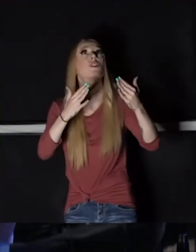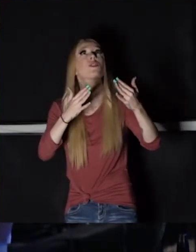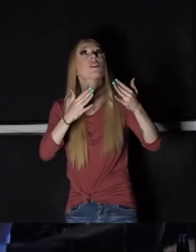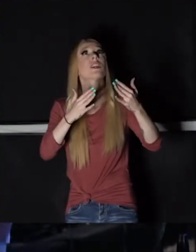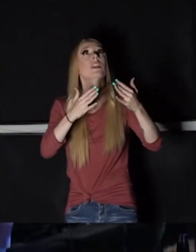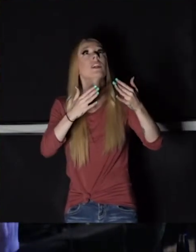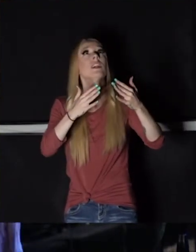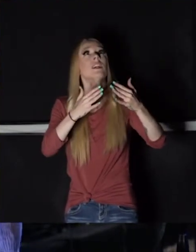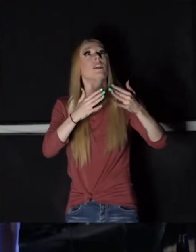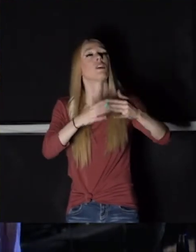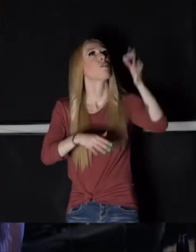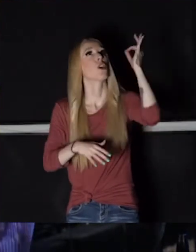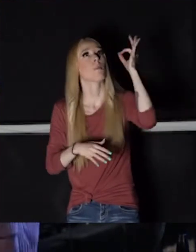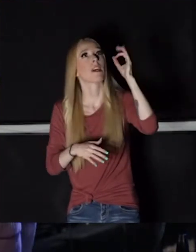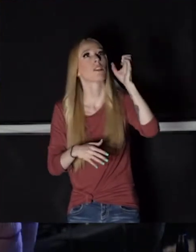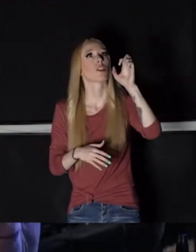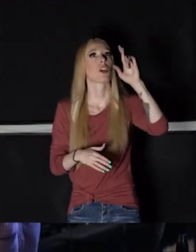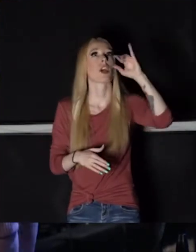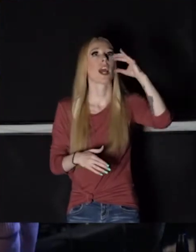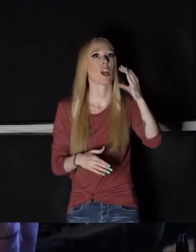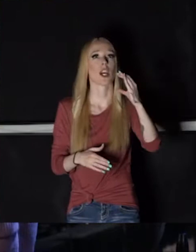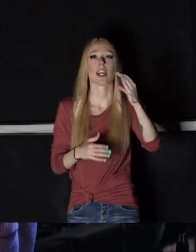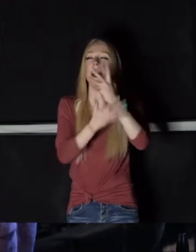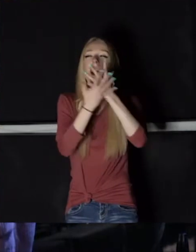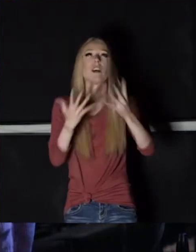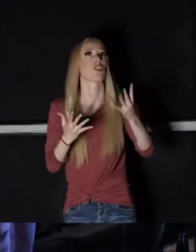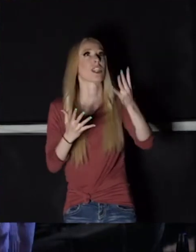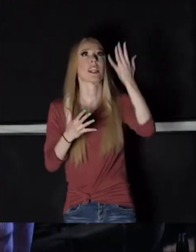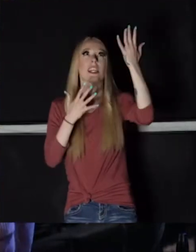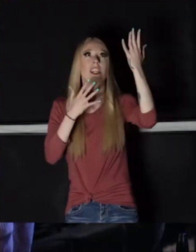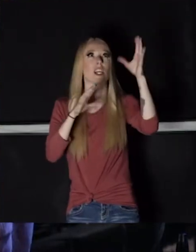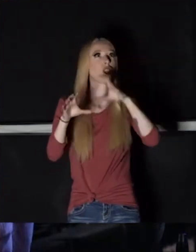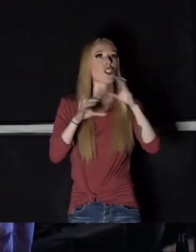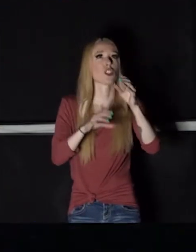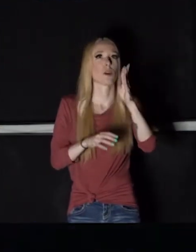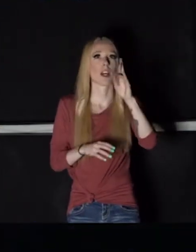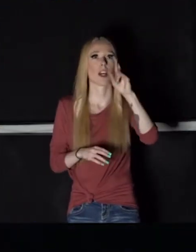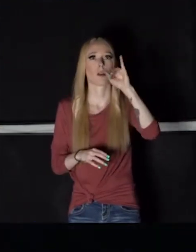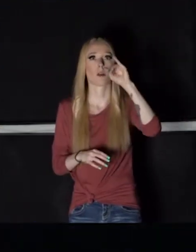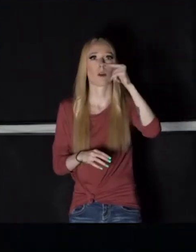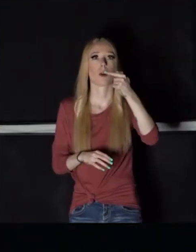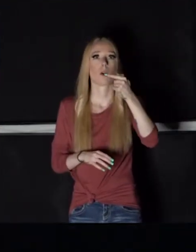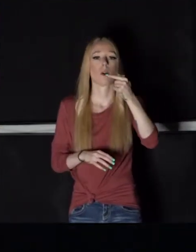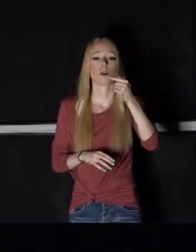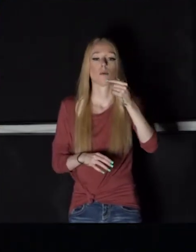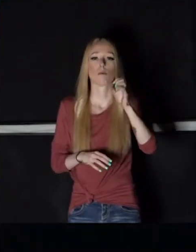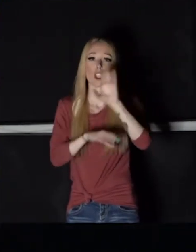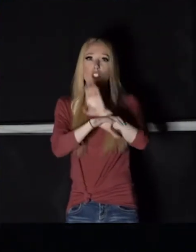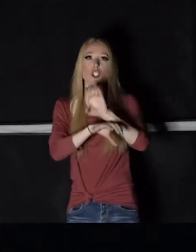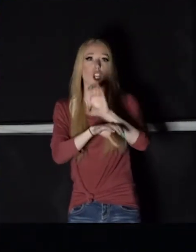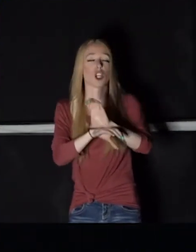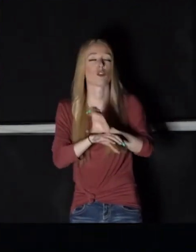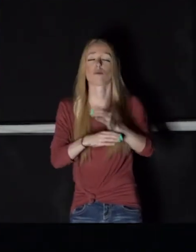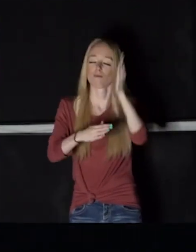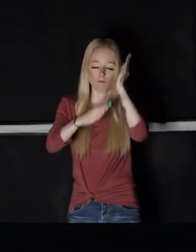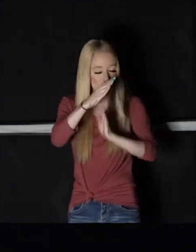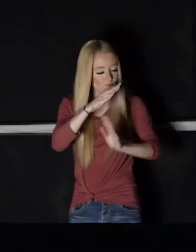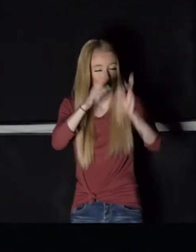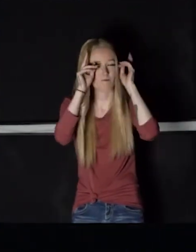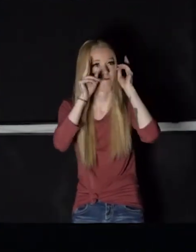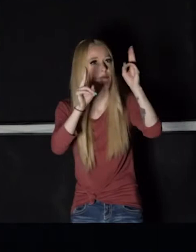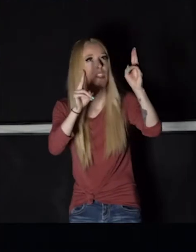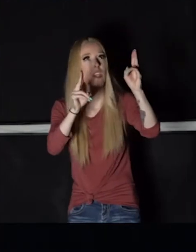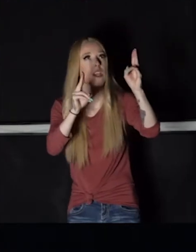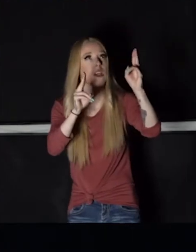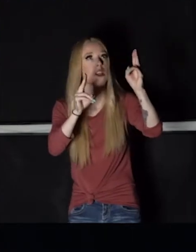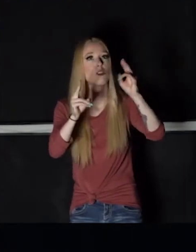much for Pastor Eric and everything that you're doing at the Bridge Church. God, we are so humbled and honored to